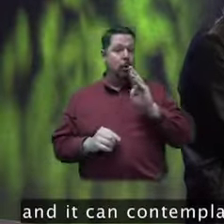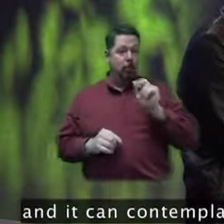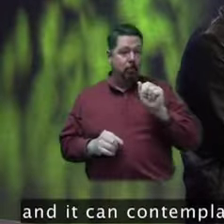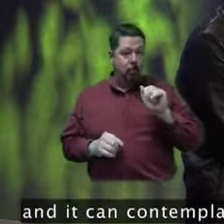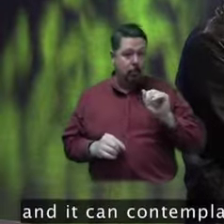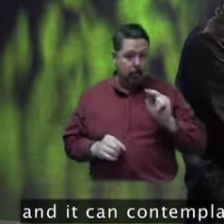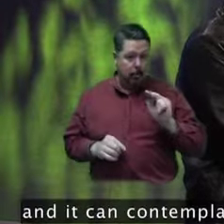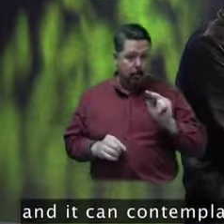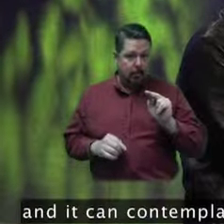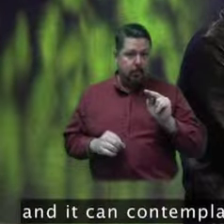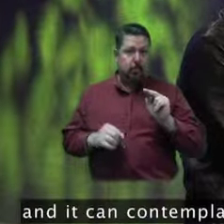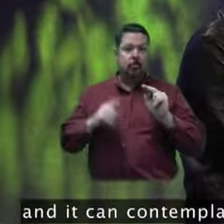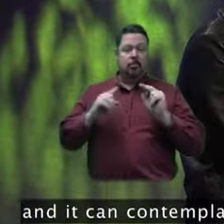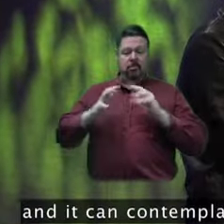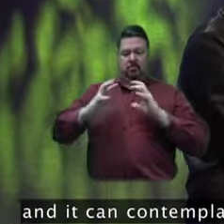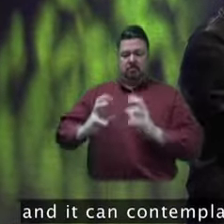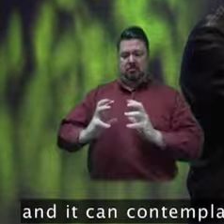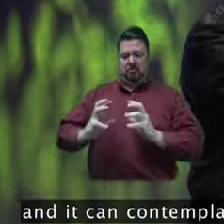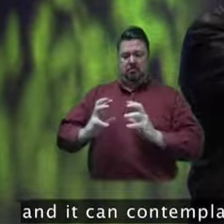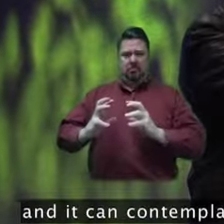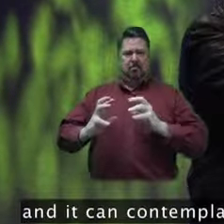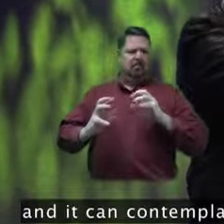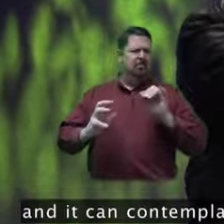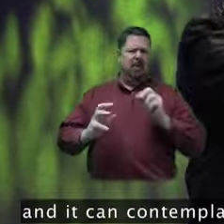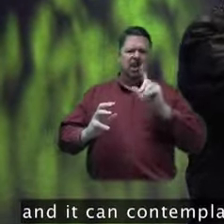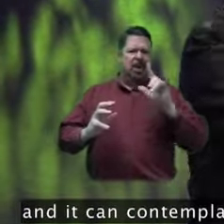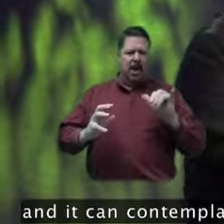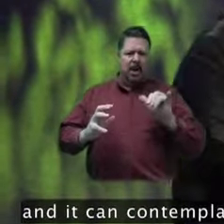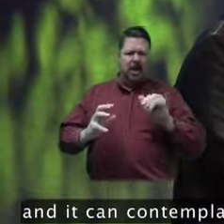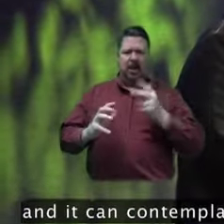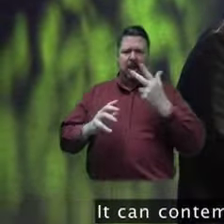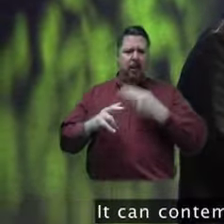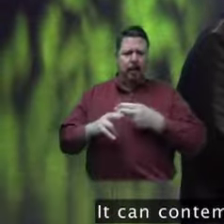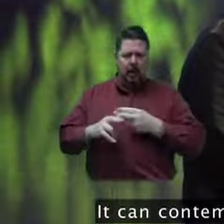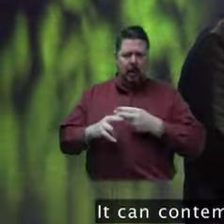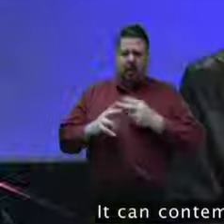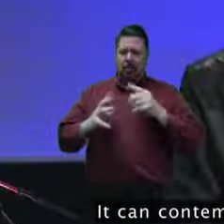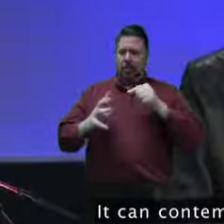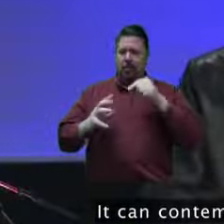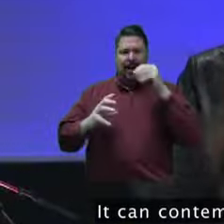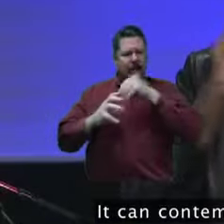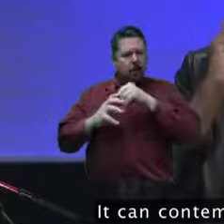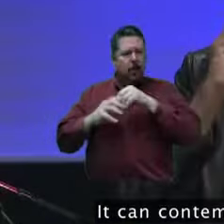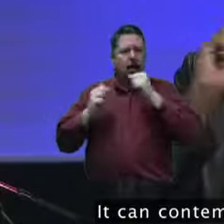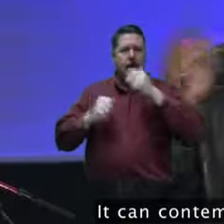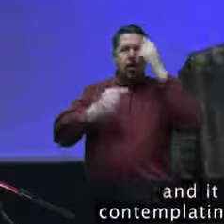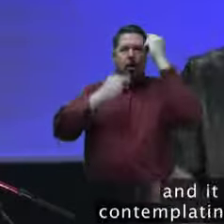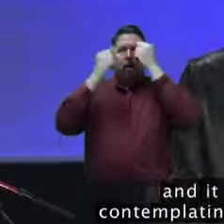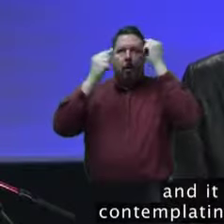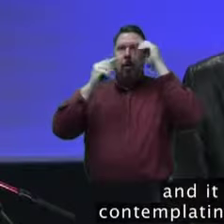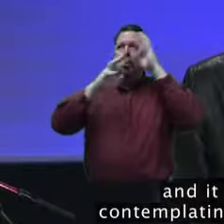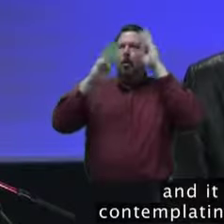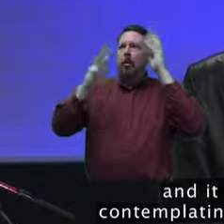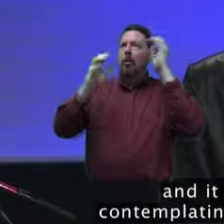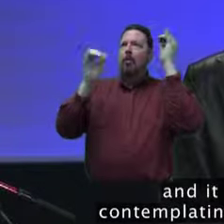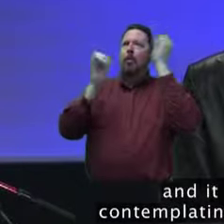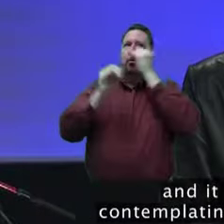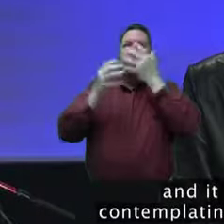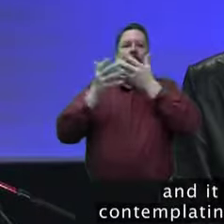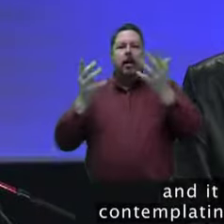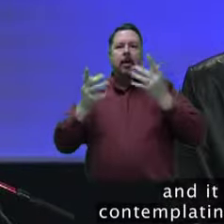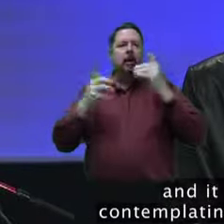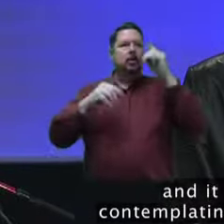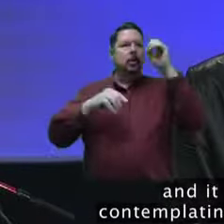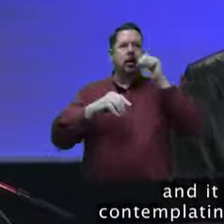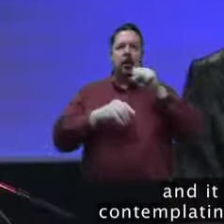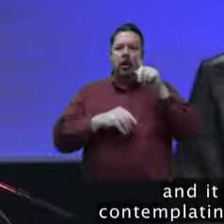your hand, and it can contemplate the vastness of interstellar space. It can contemplate the meaning of infinity, and it can